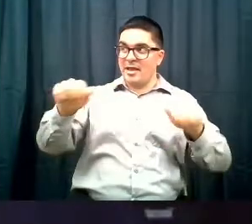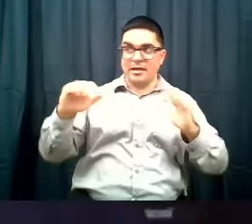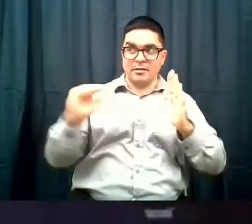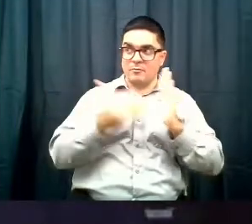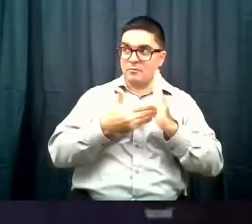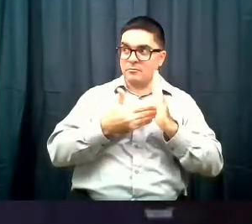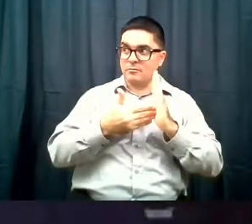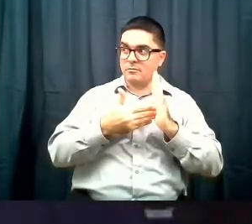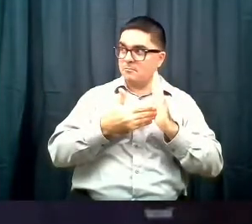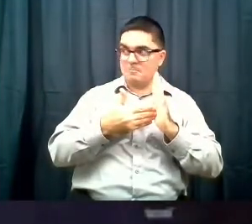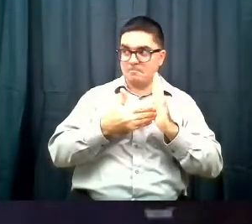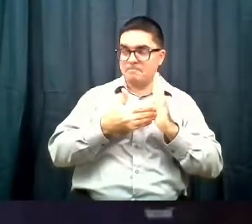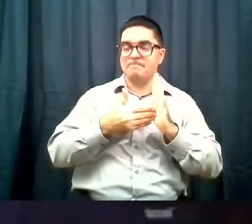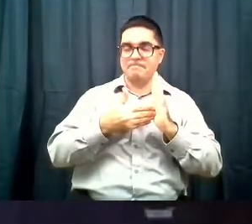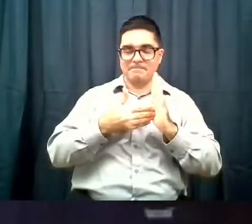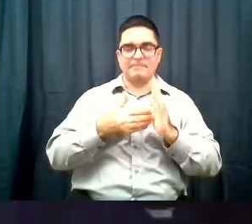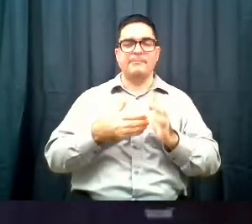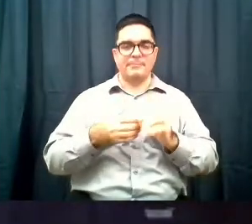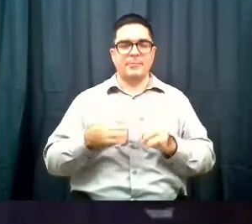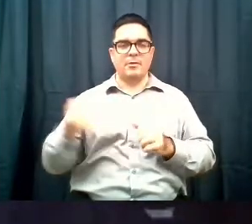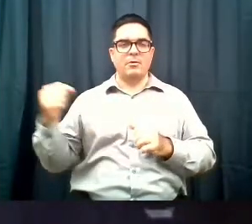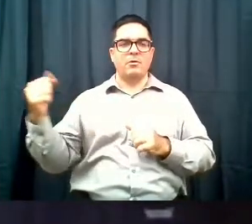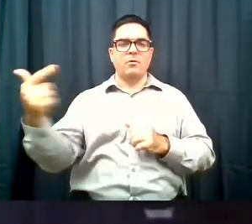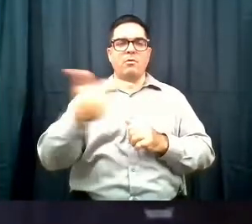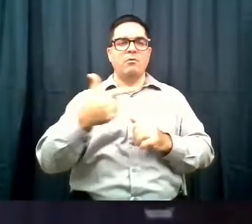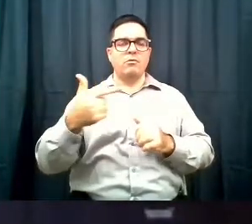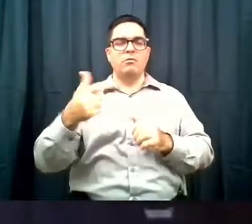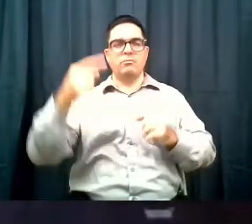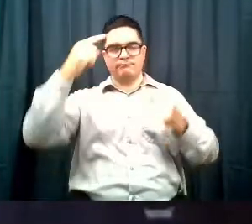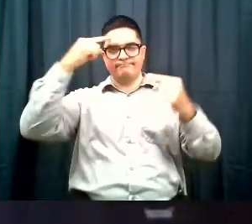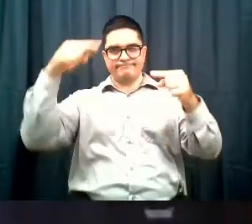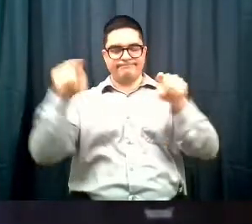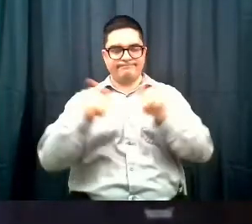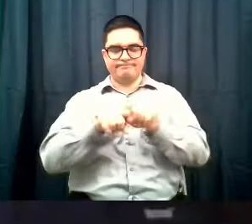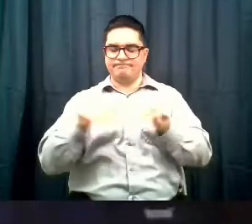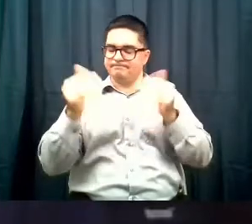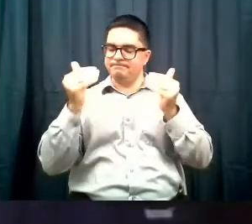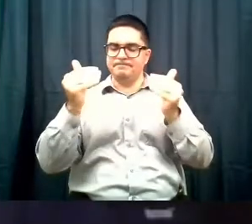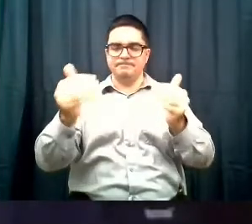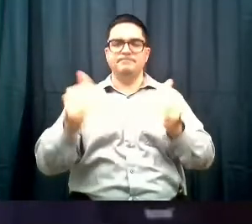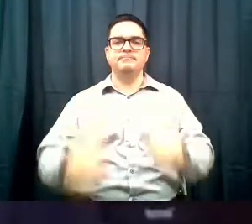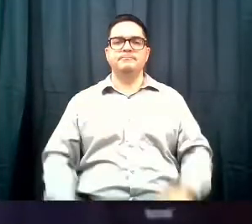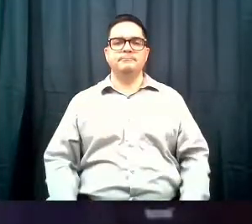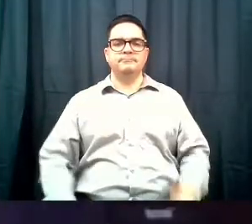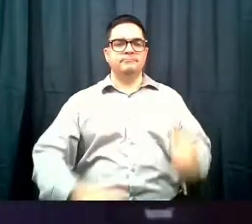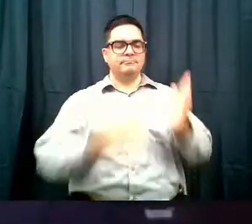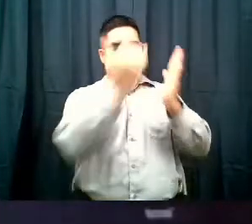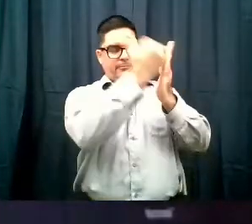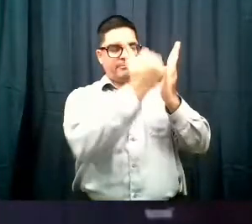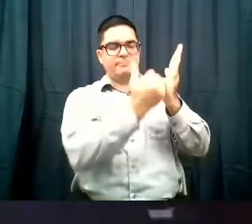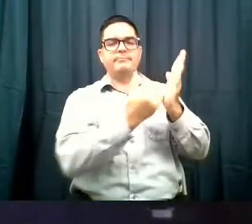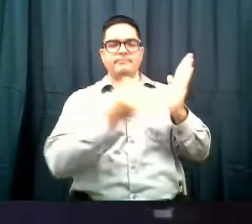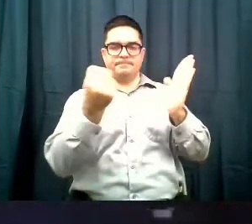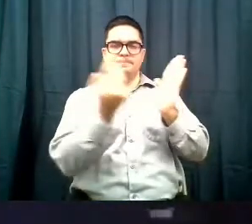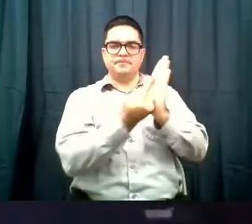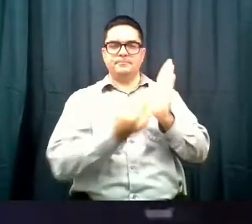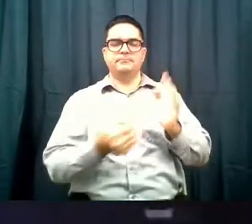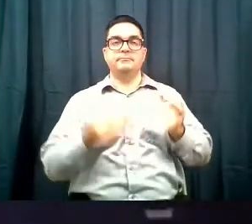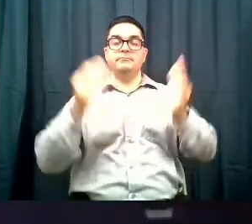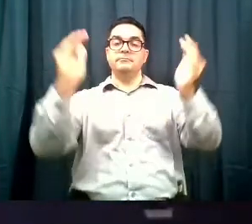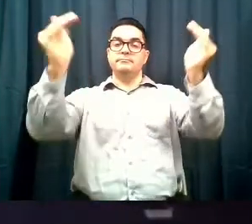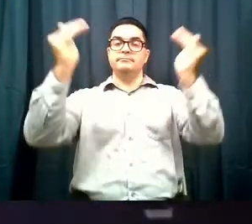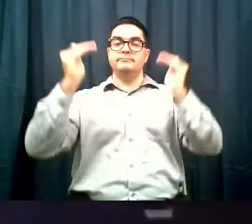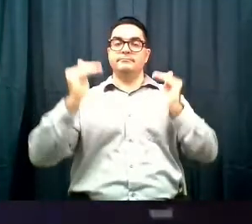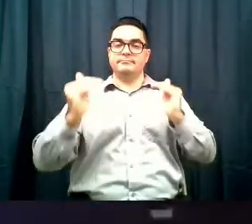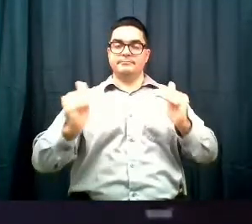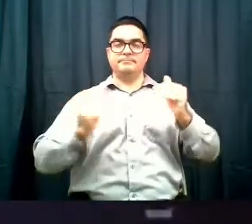motion passes unanimously, and the minutes are approved. The next item that we